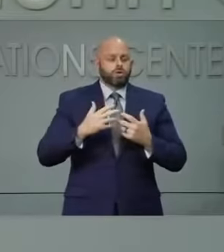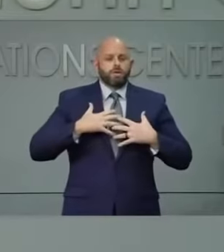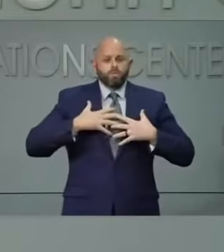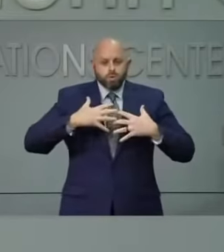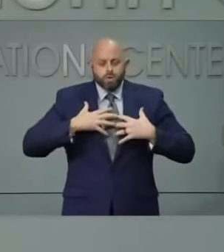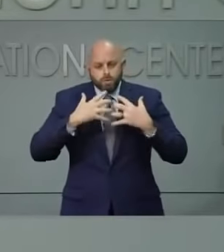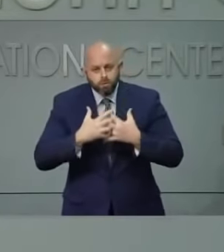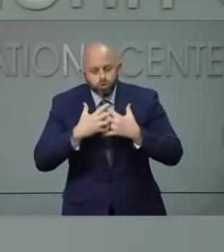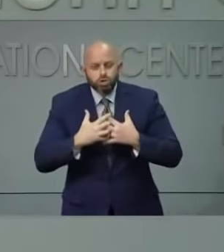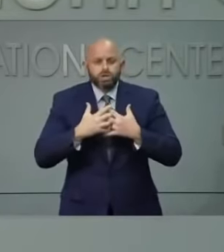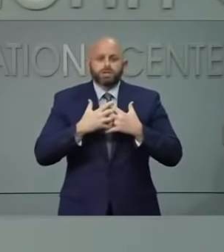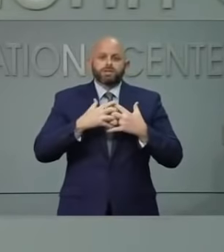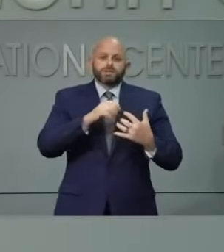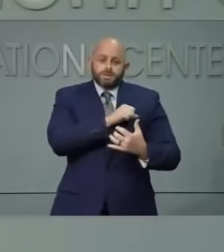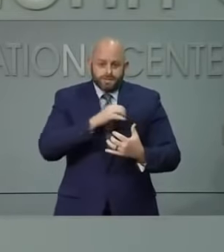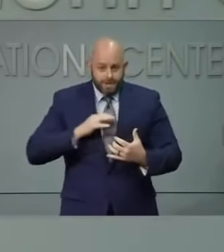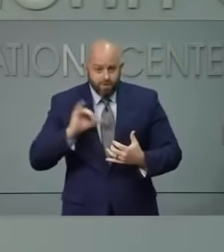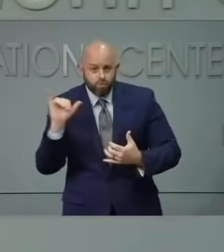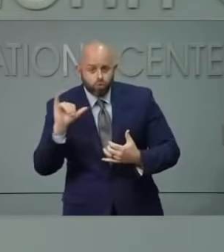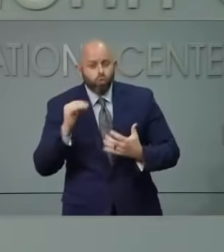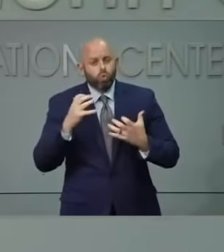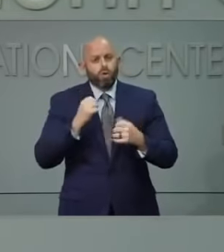the staff to do the job.